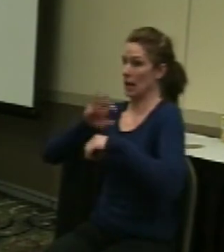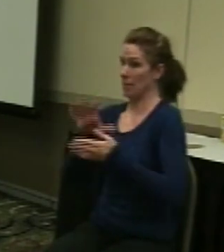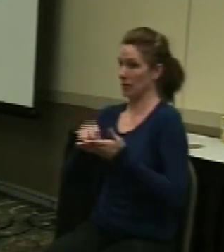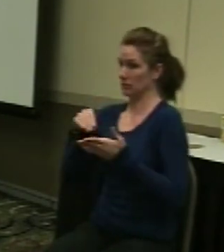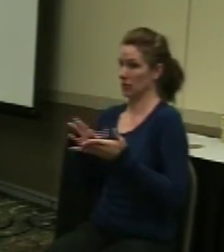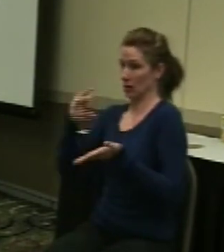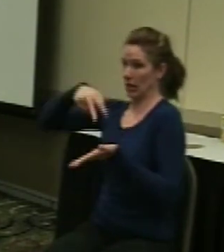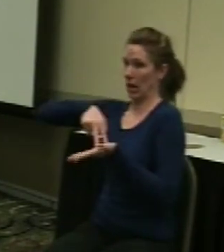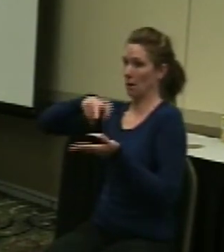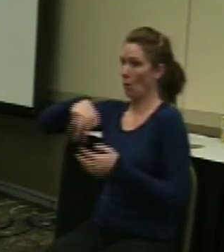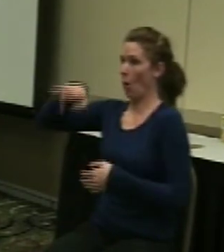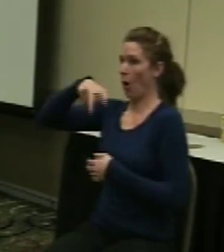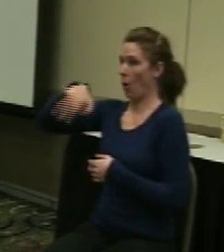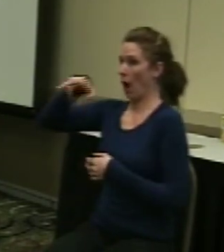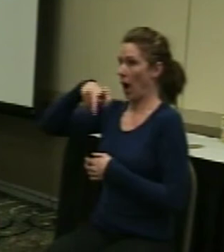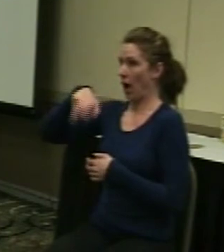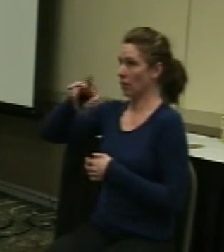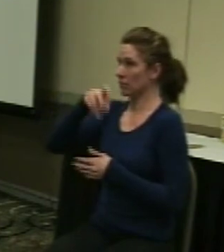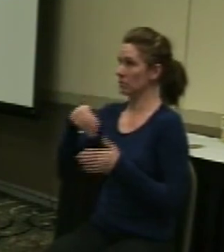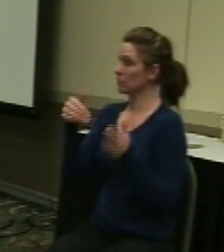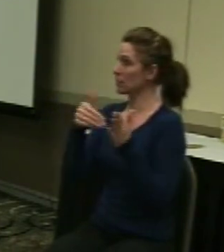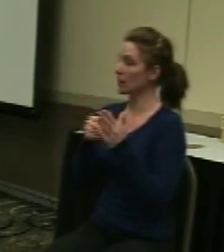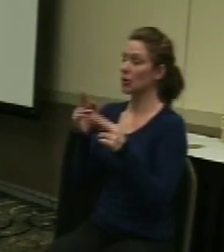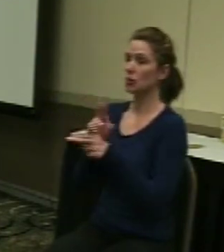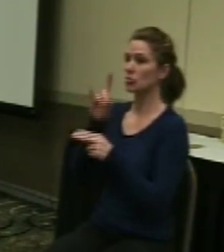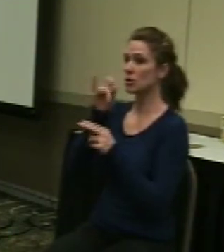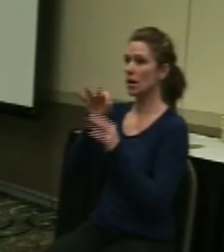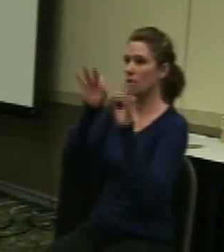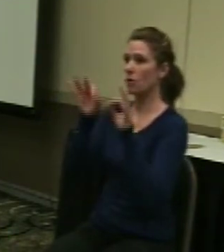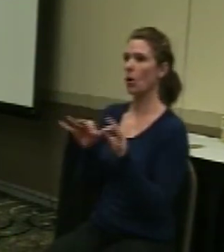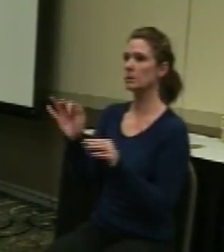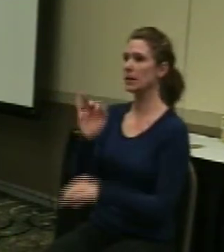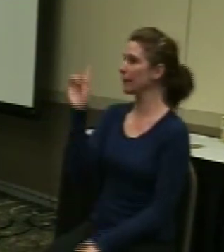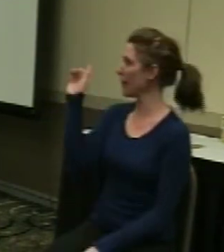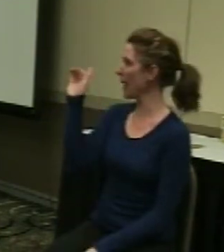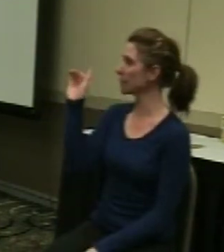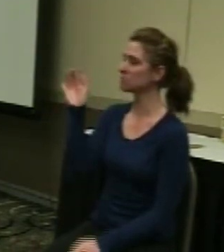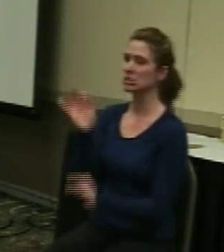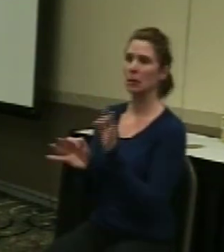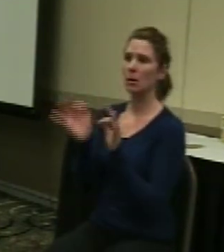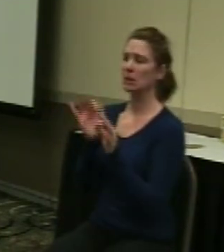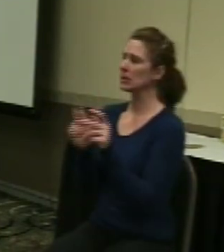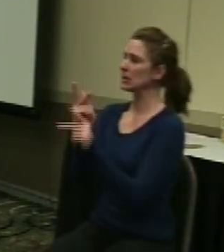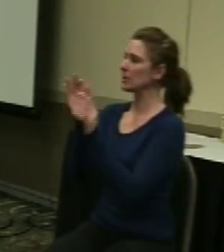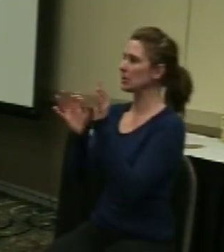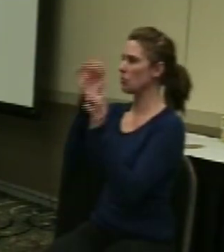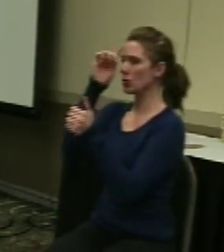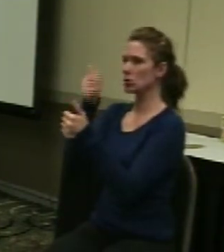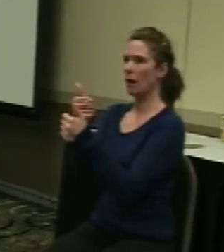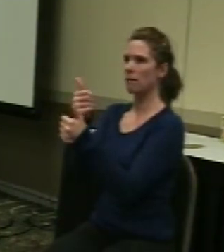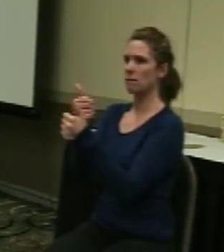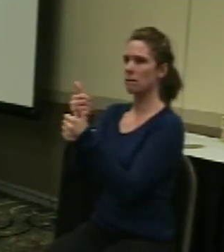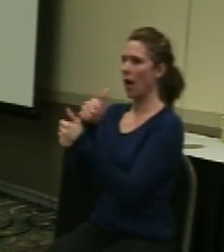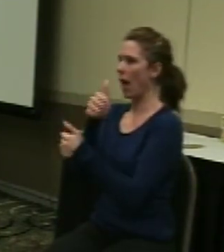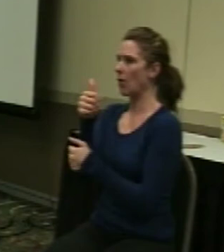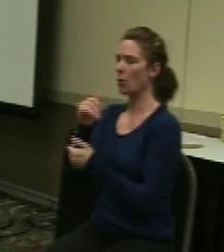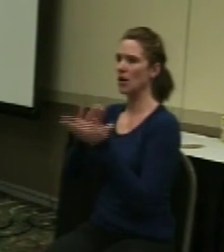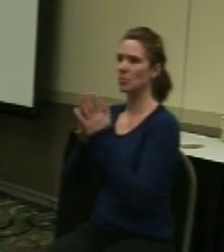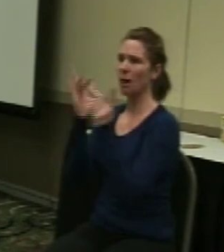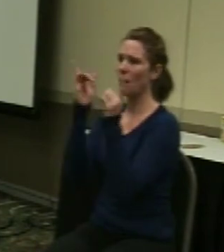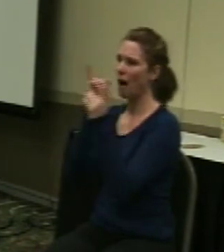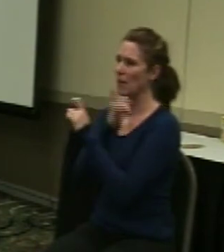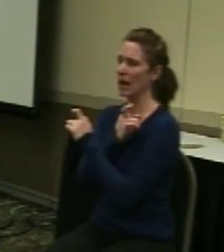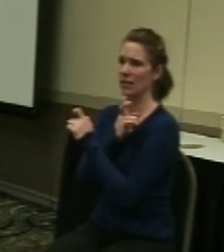child walking around. Again, use a little data form like this. Simple, simple, simple. Keep it very easy. Otherwise, it's going to